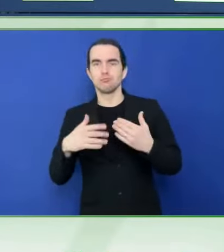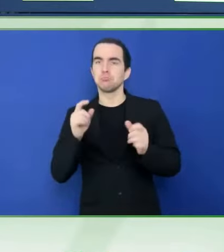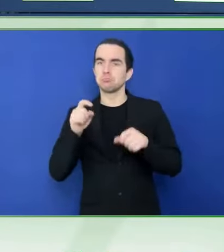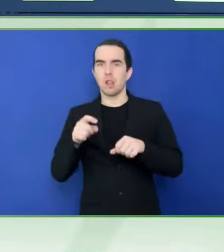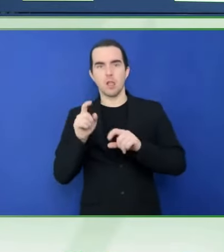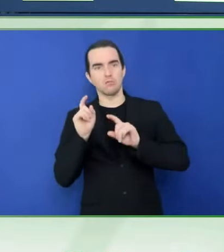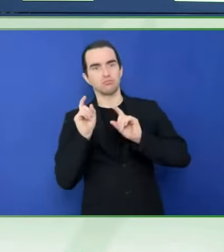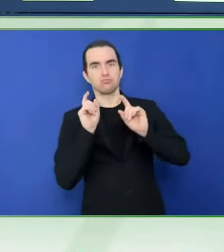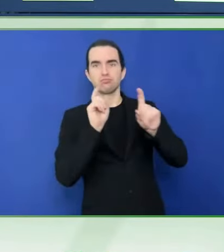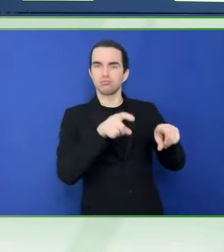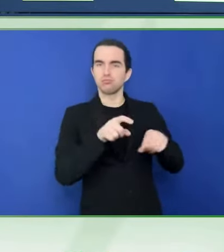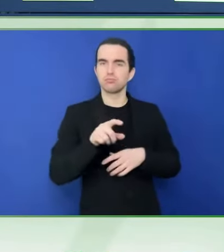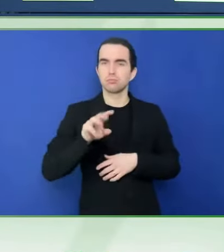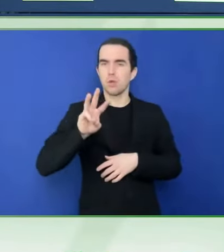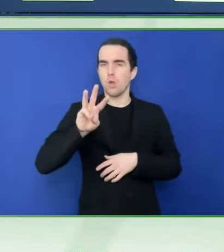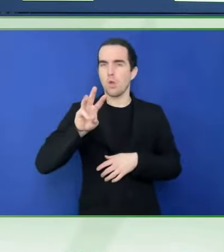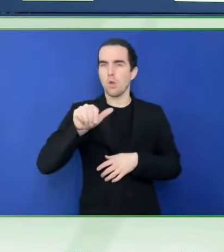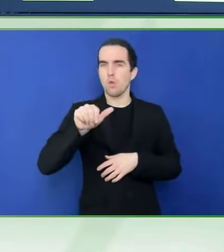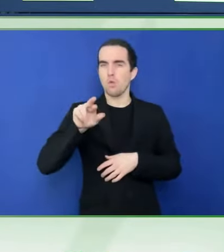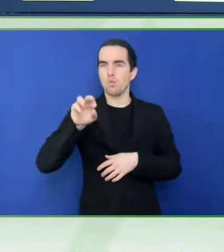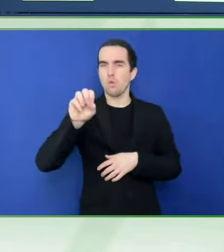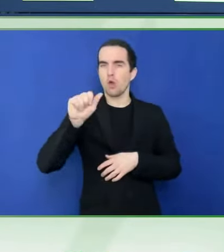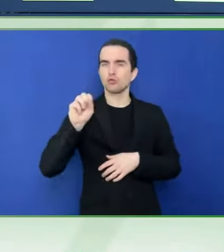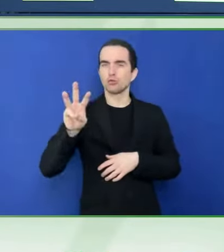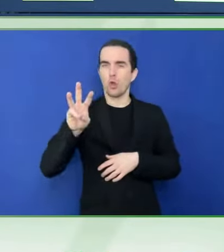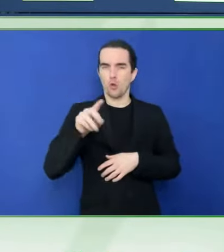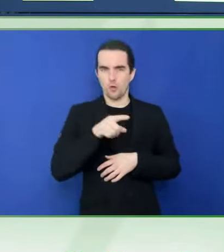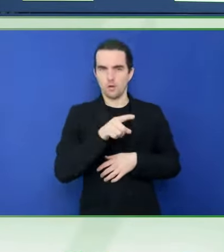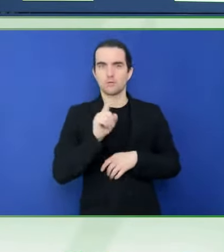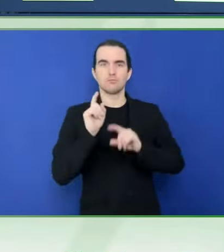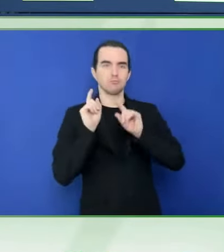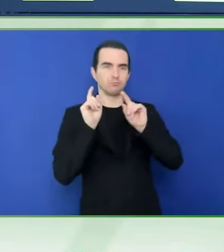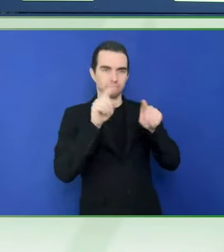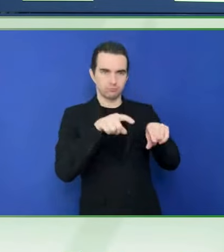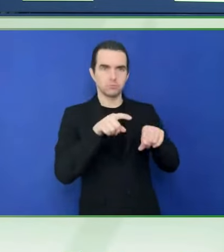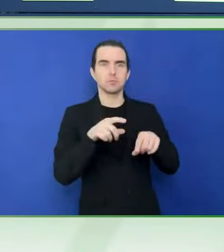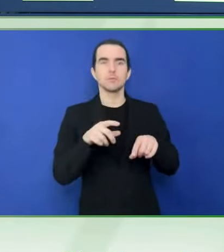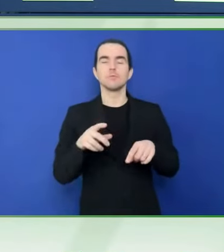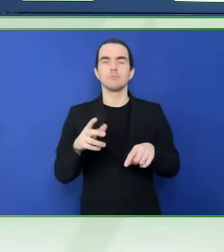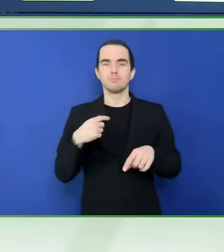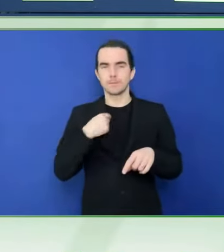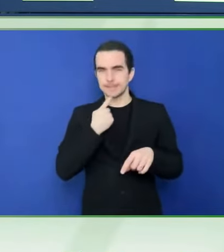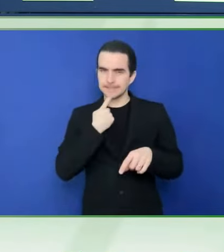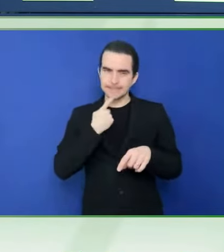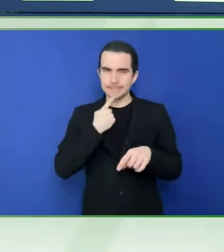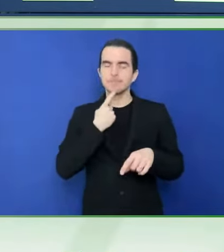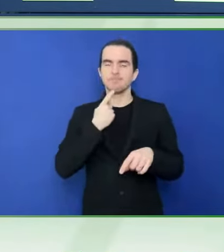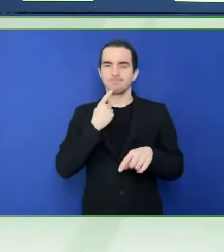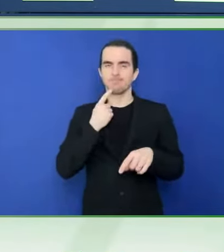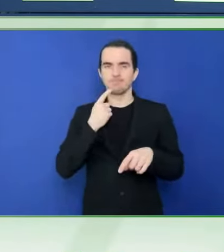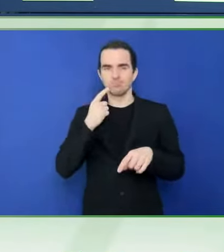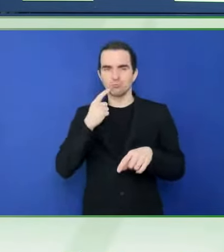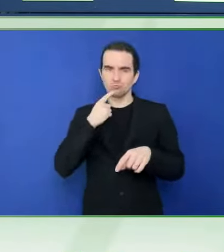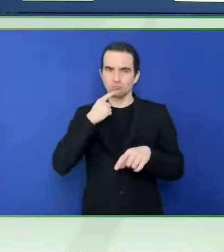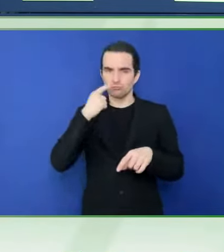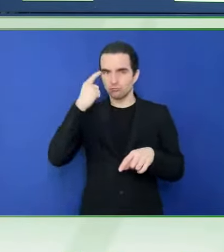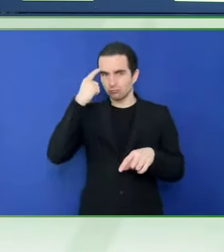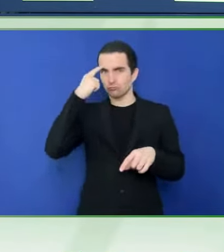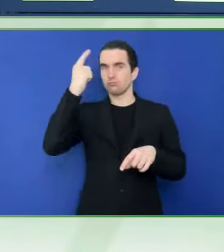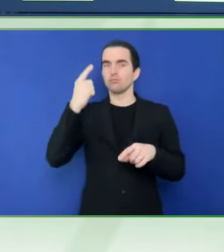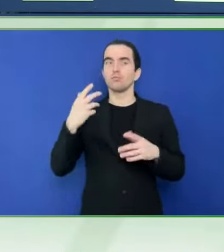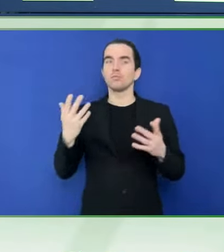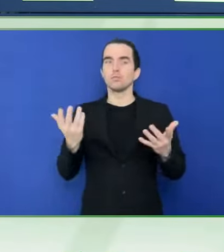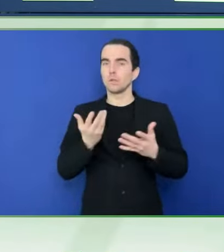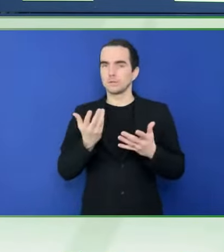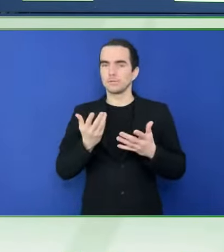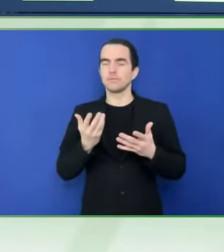relief printing, with a QR code and NFC tags, meaning that everybody can enter